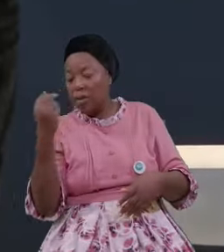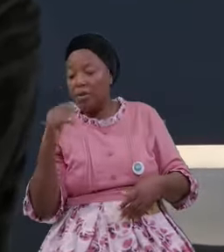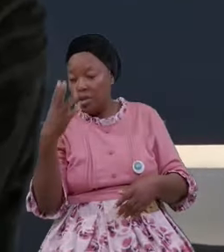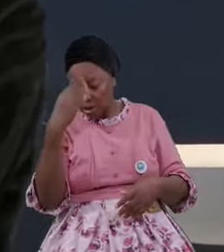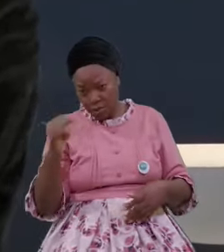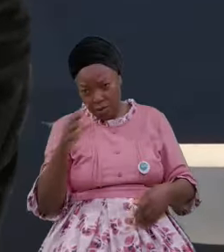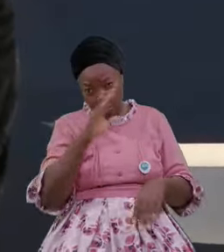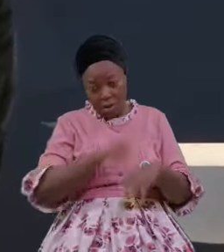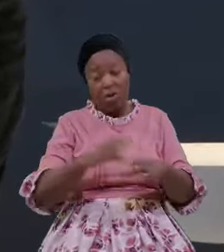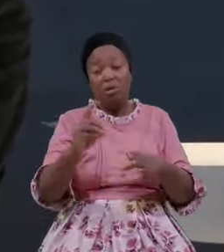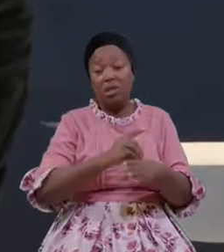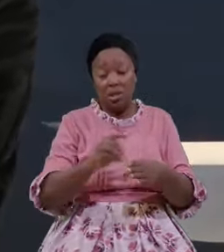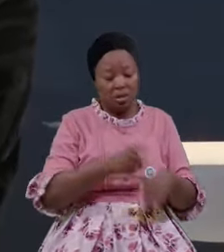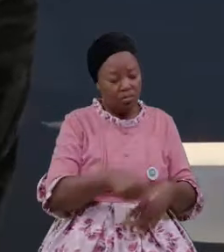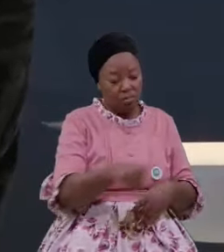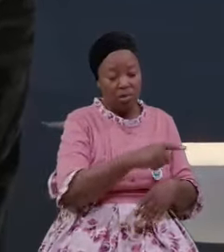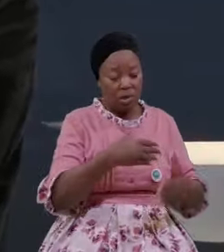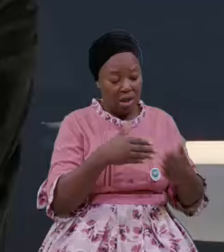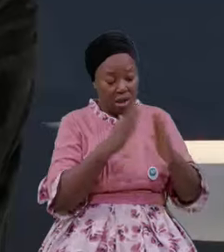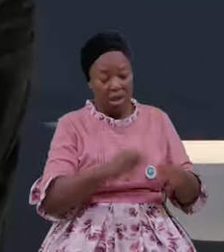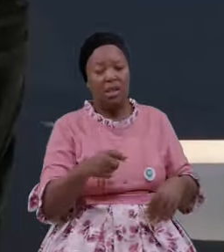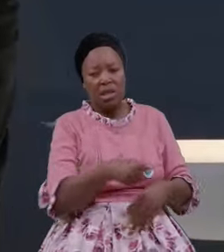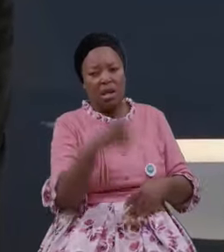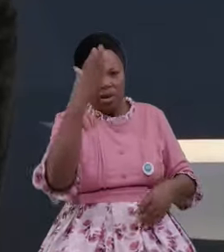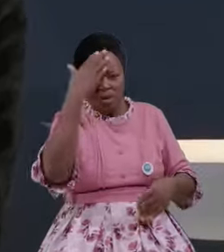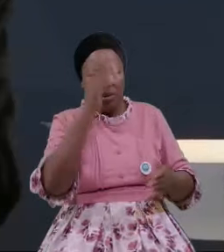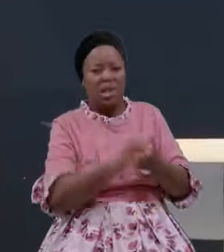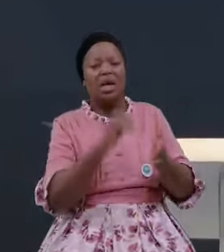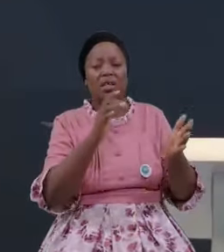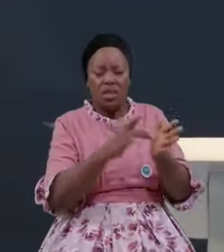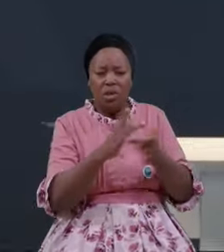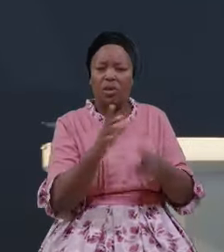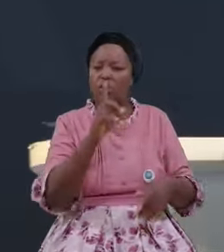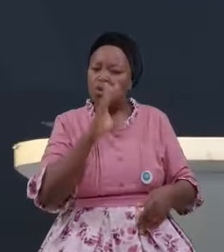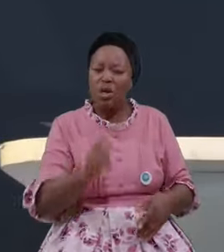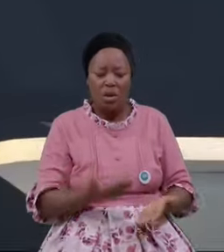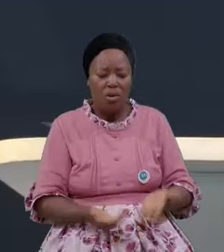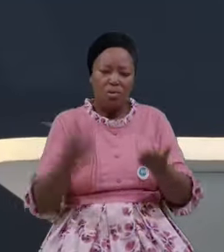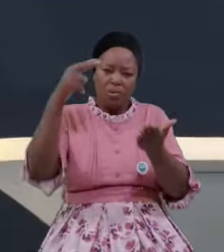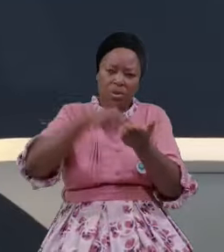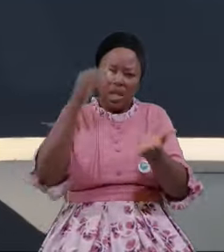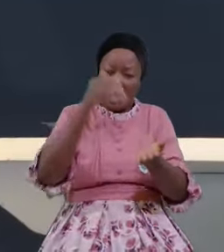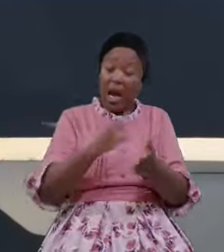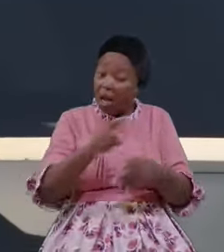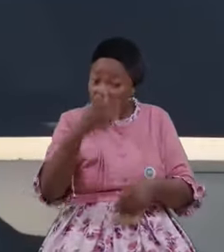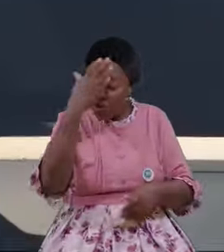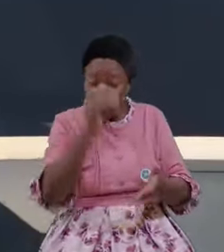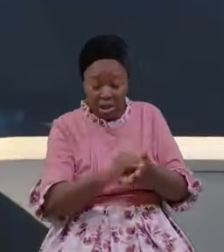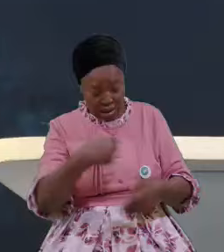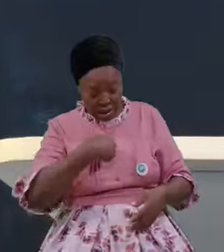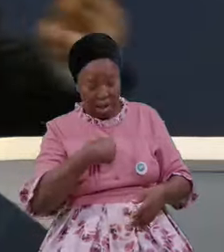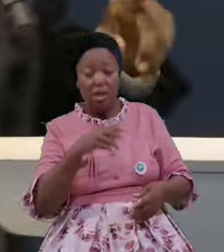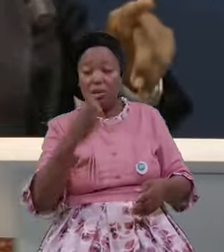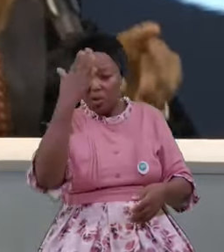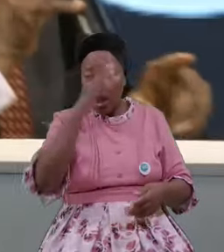Those leaders, they knew that Jesus rose again. And you know like I know, and I know like you know,